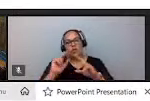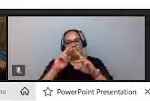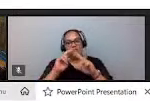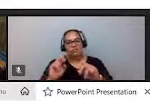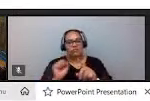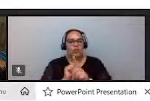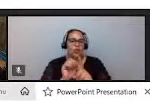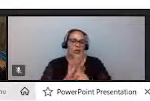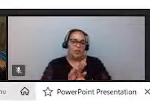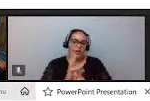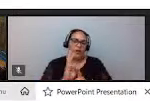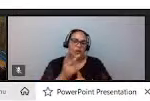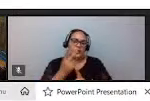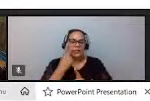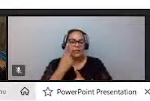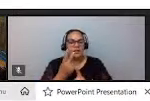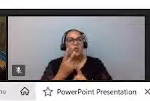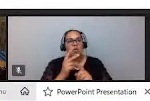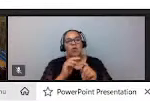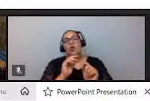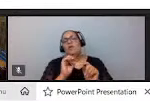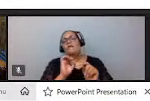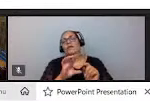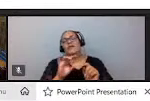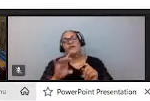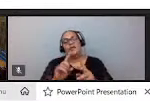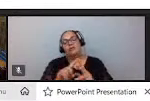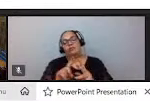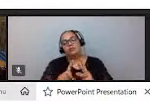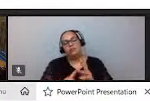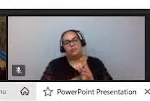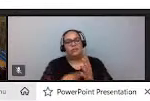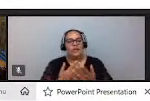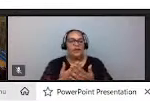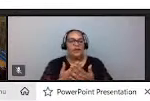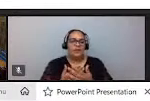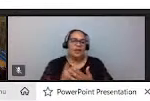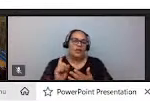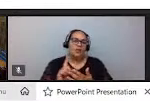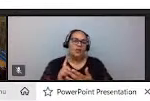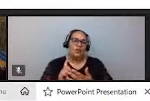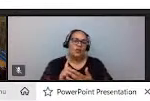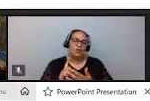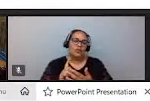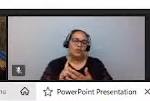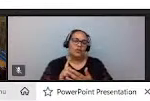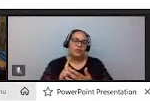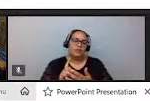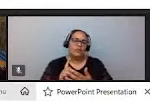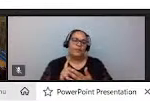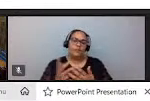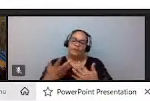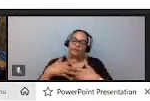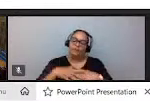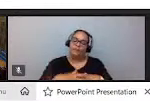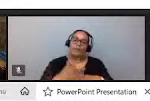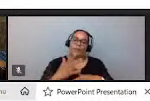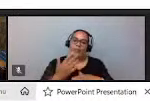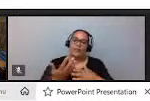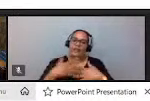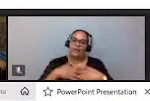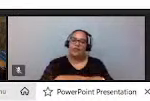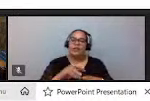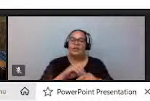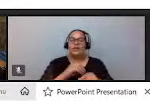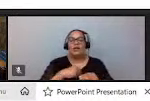the impacts thereof and see what possible mitigations could um be incorporated and integrated